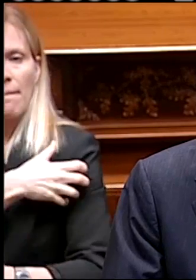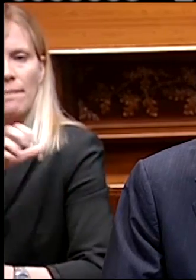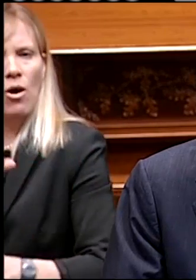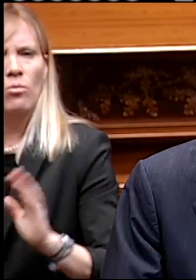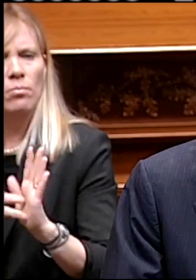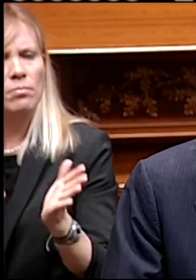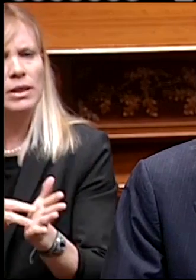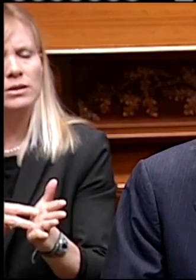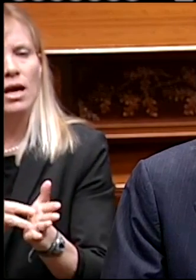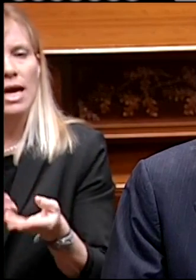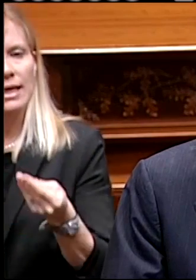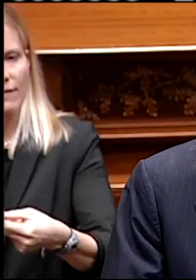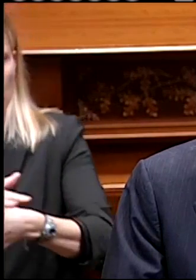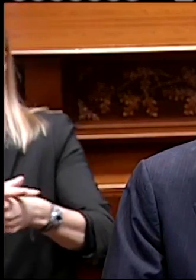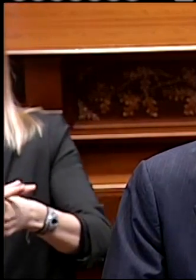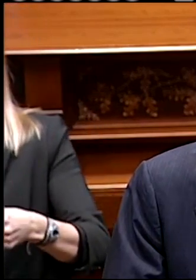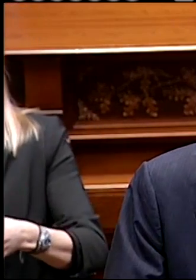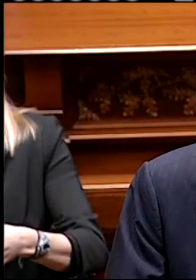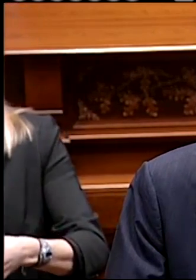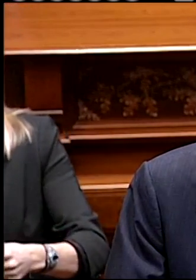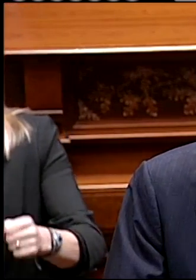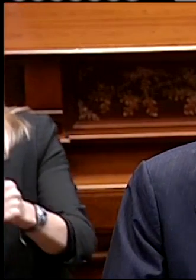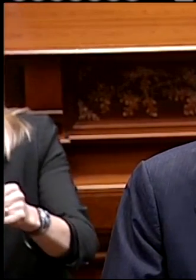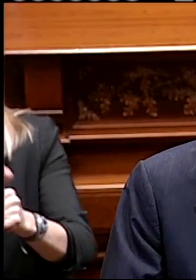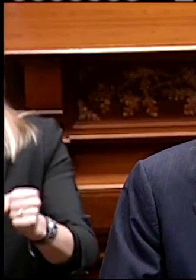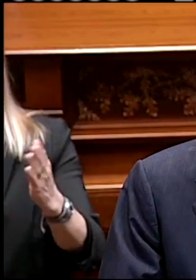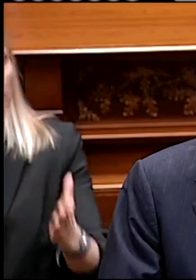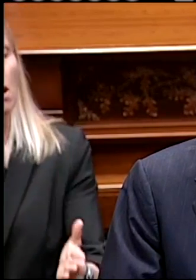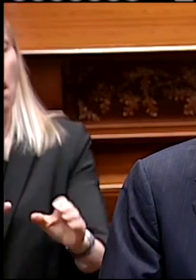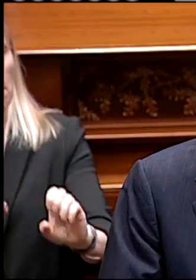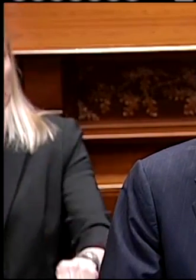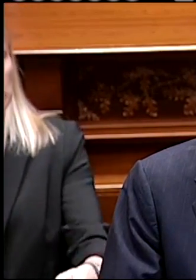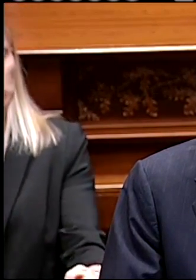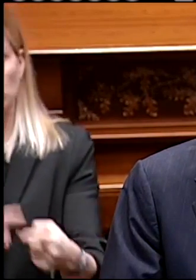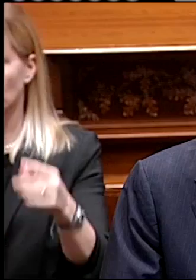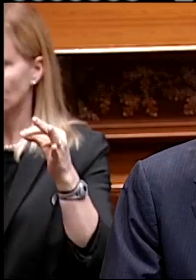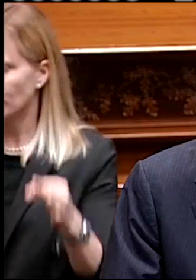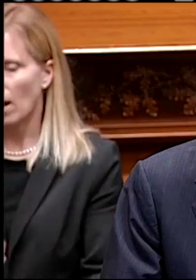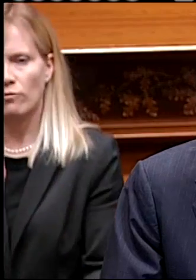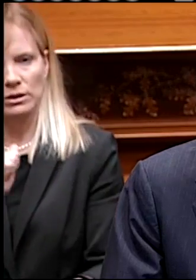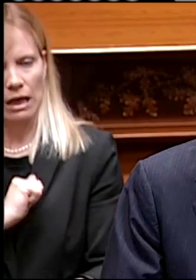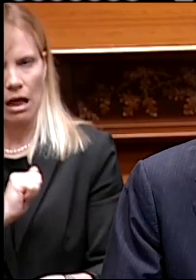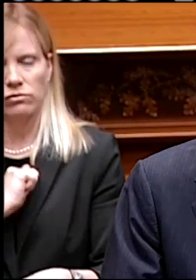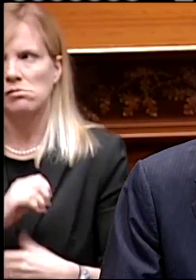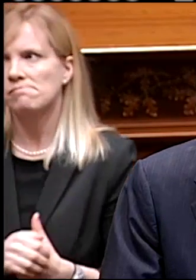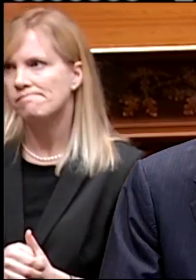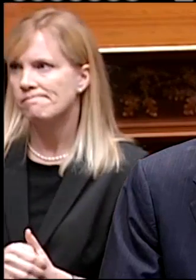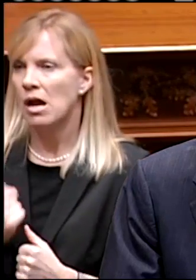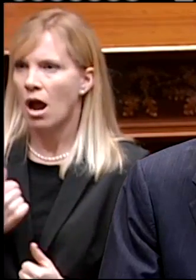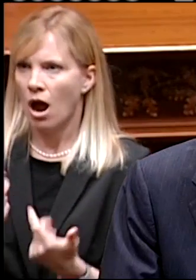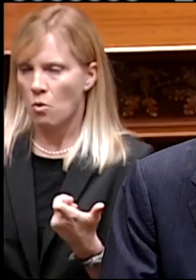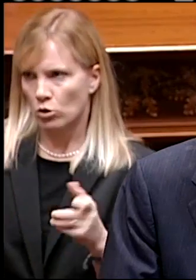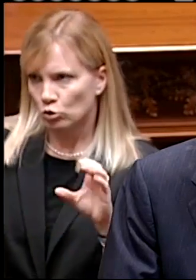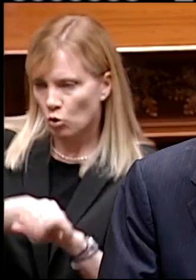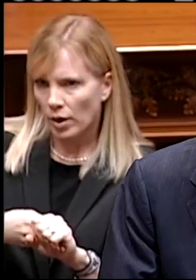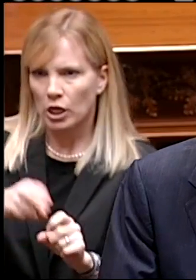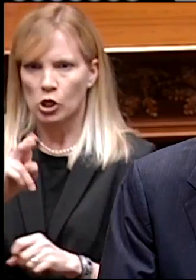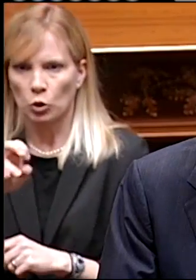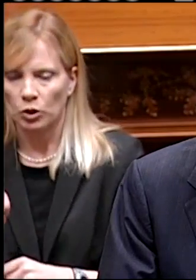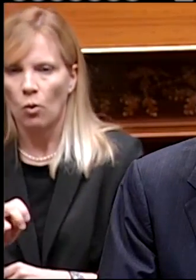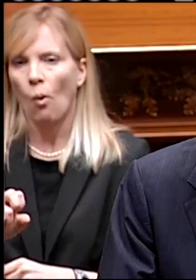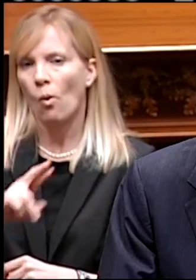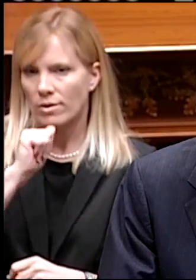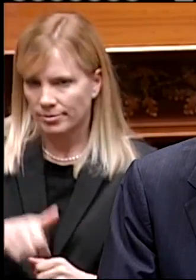Empowerment means giving local government employees the ability to decide for themselves whether they want to join a union.